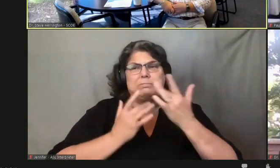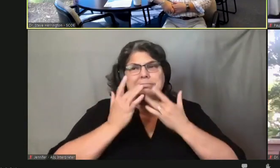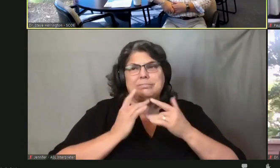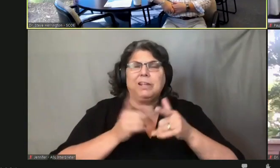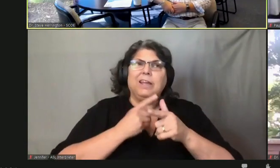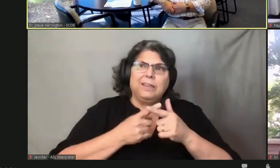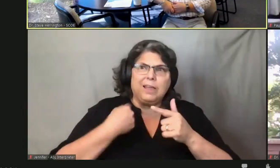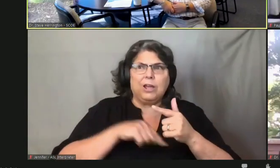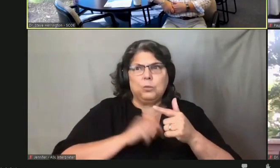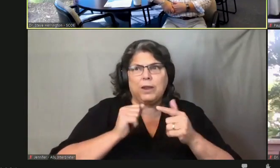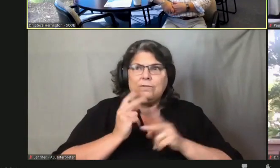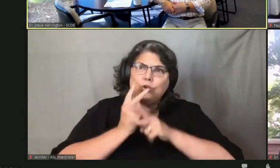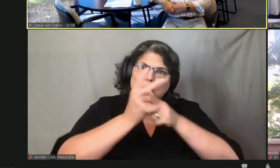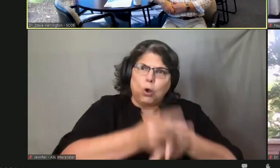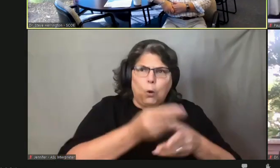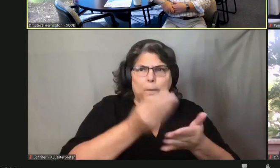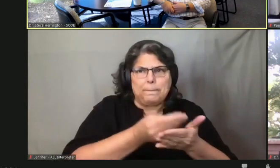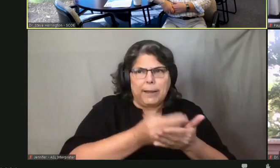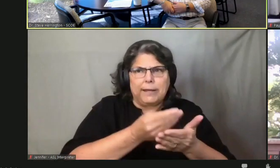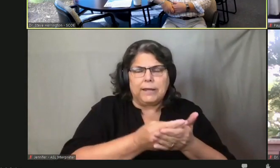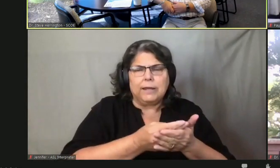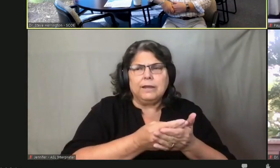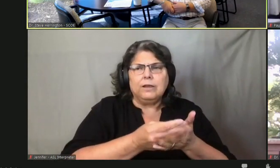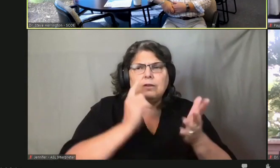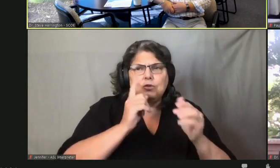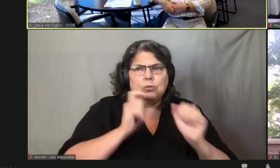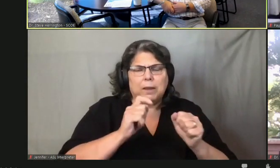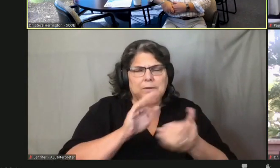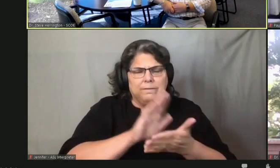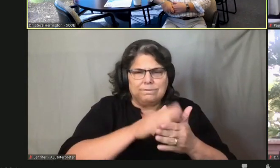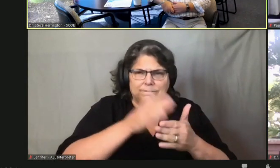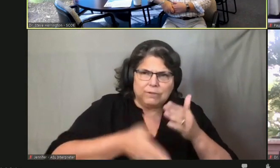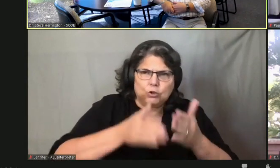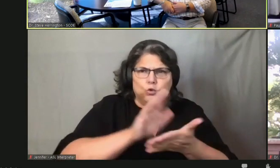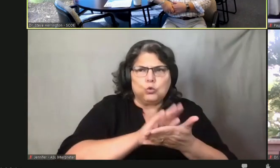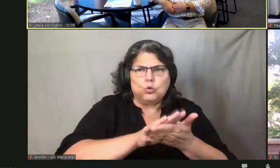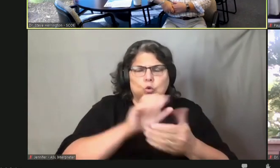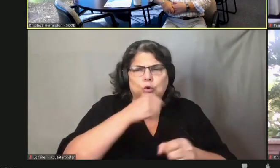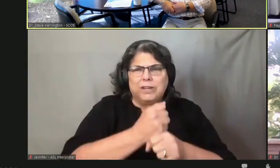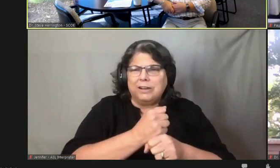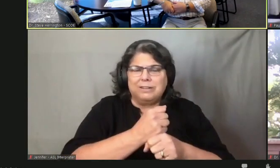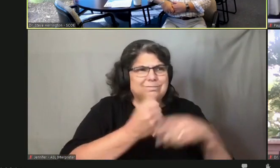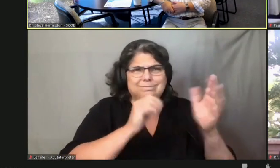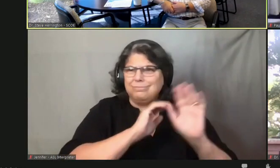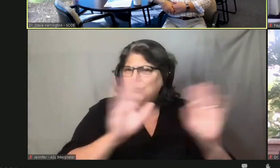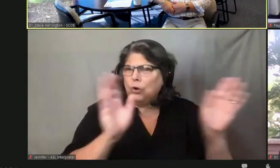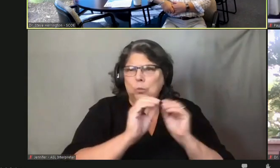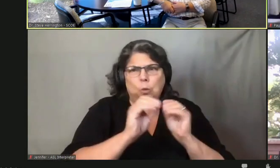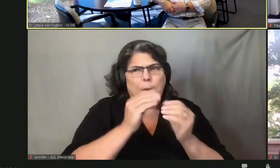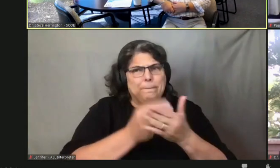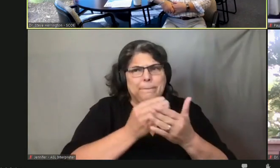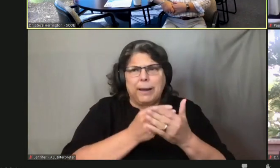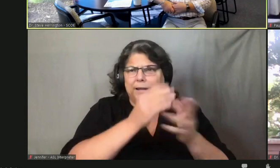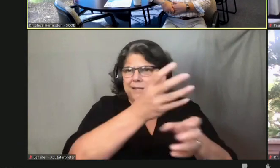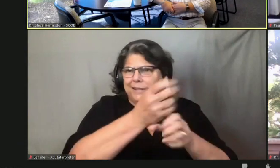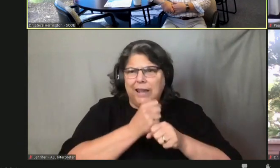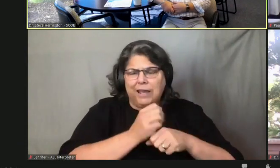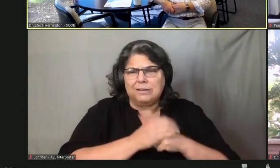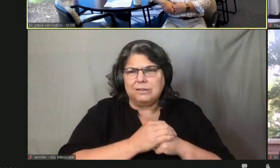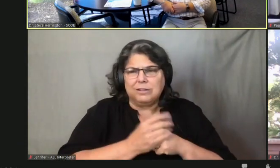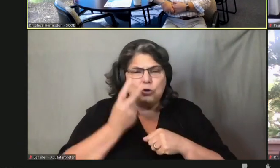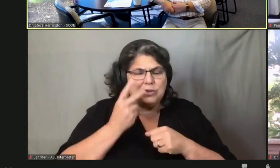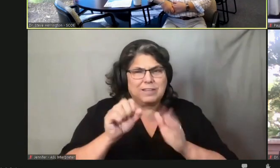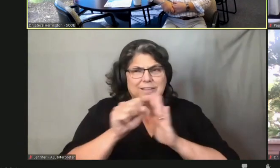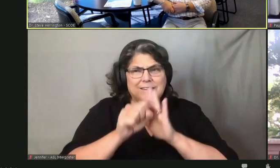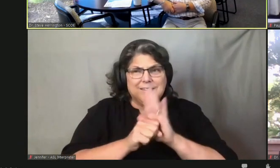situation available to districts to complete their year. There is no additional support. And that's why when you look at the state health document, it